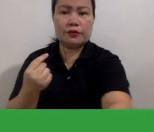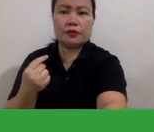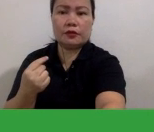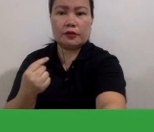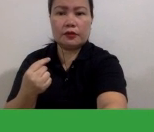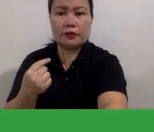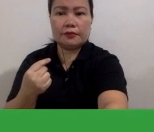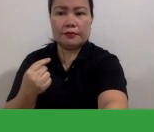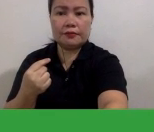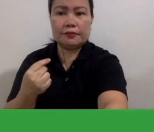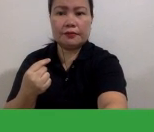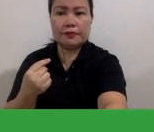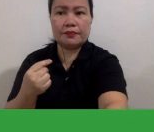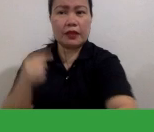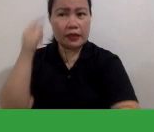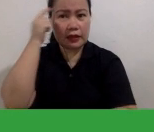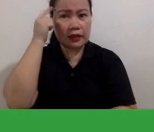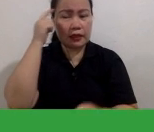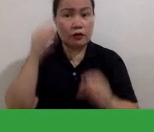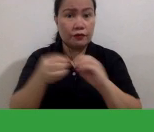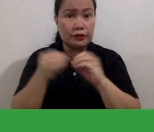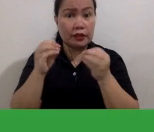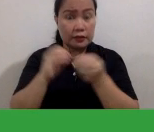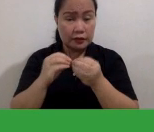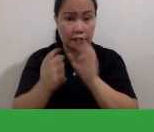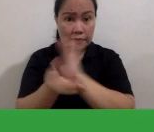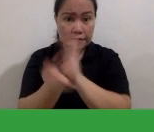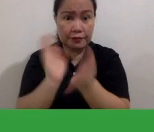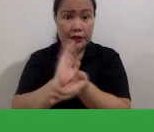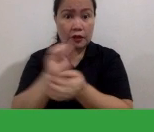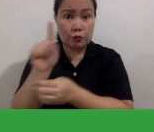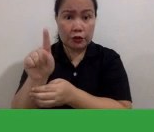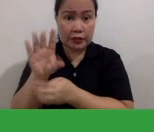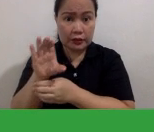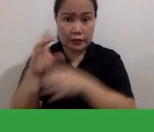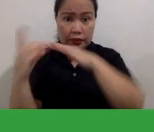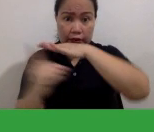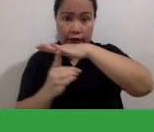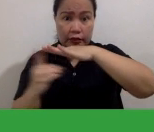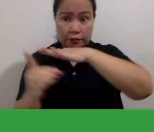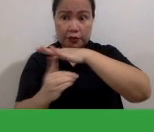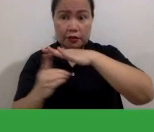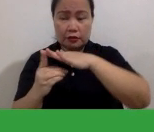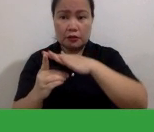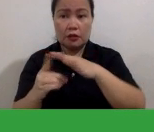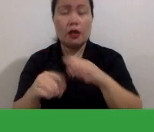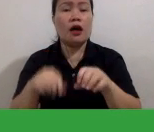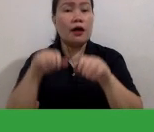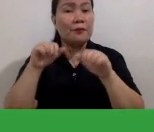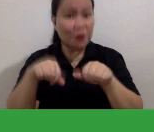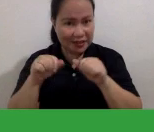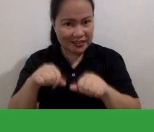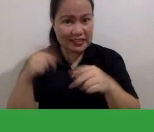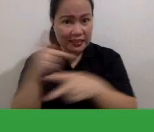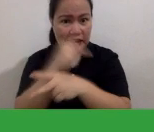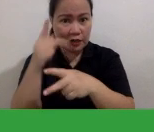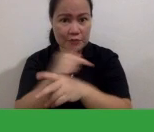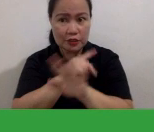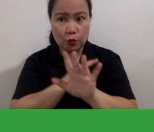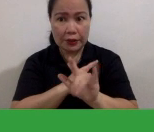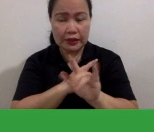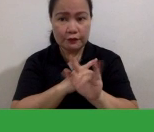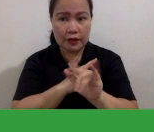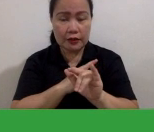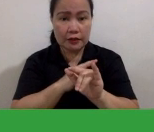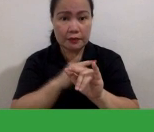of a number, sabi ko nga kanina, na magiging 100 ang denominator mo. So, pwede ko siya i-times sa